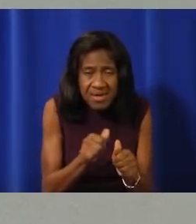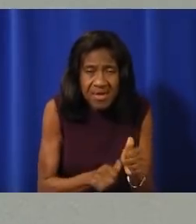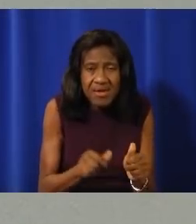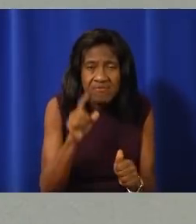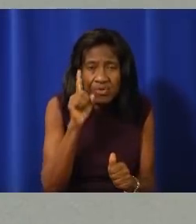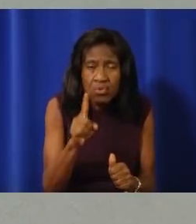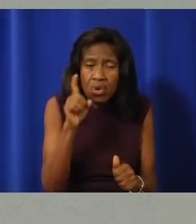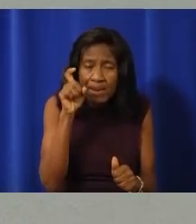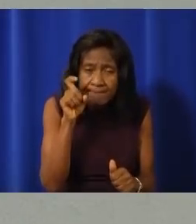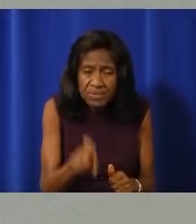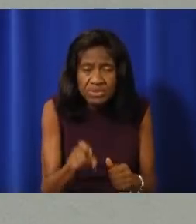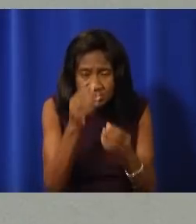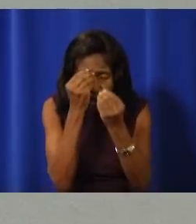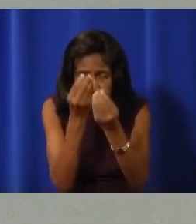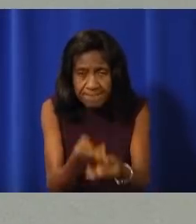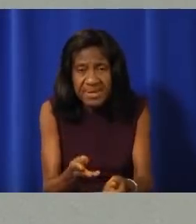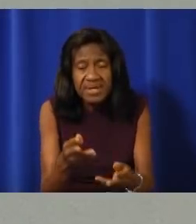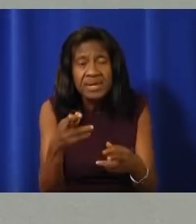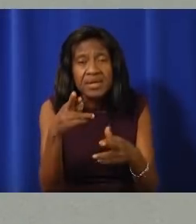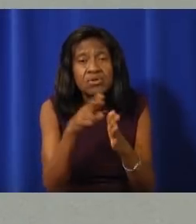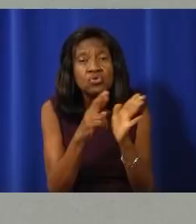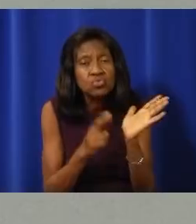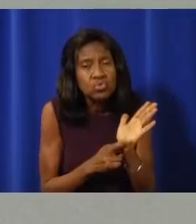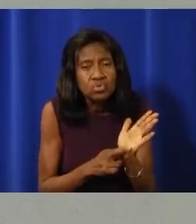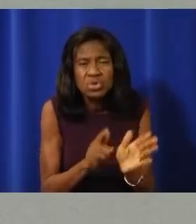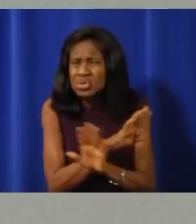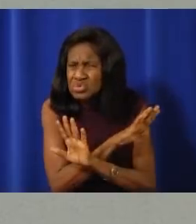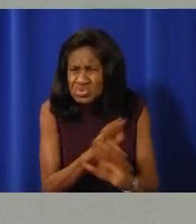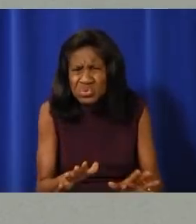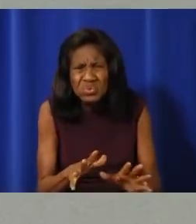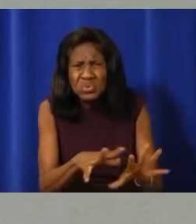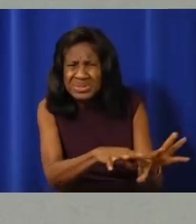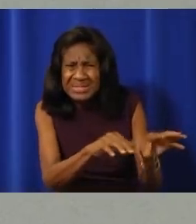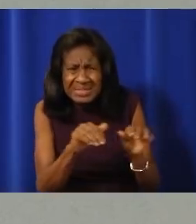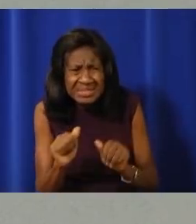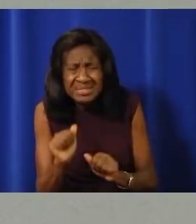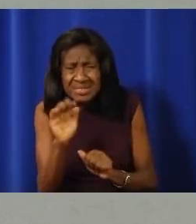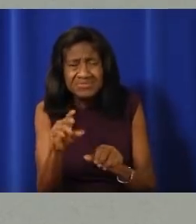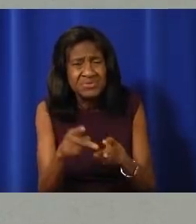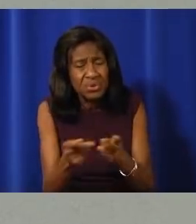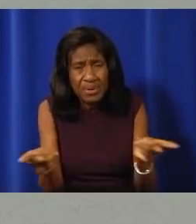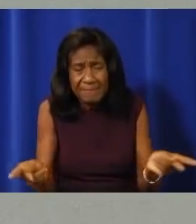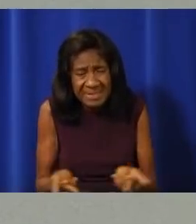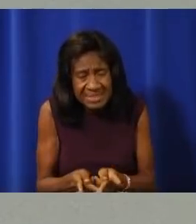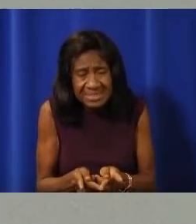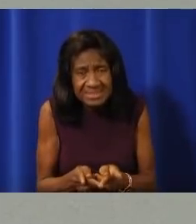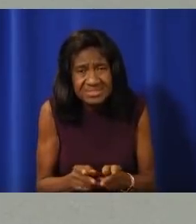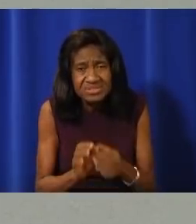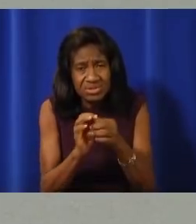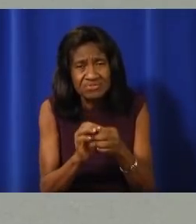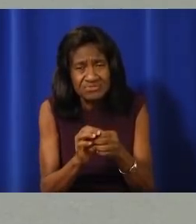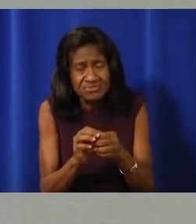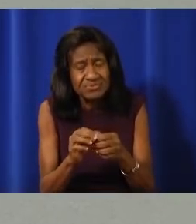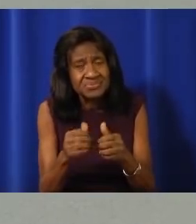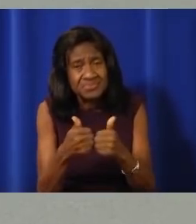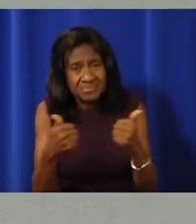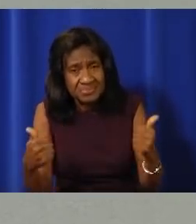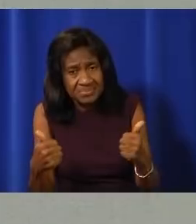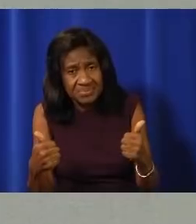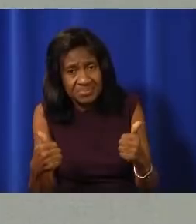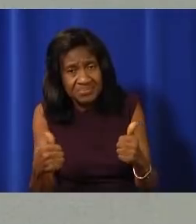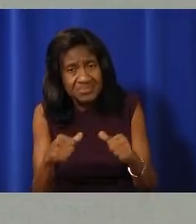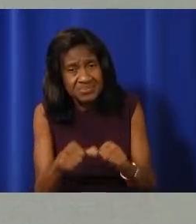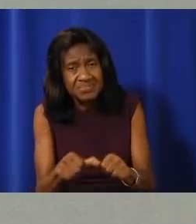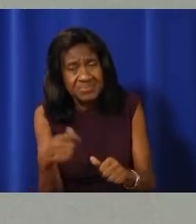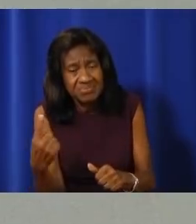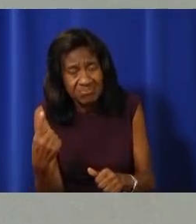rules. Please do not leave your place of quarantine. Do not have visitors while in quarantine, and make sure you receive deliveries